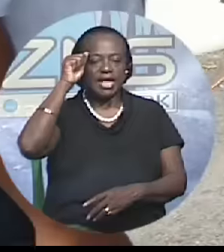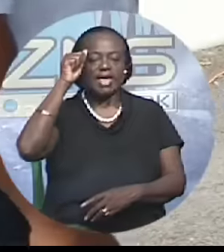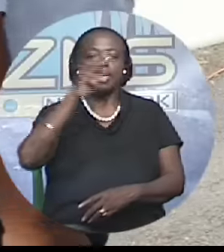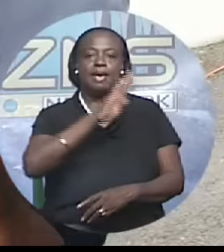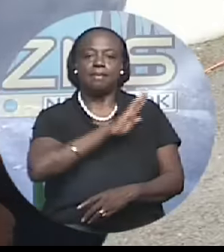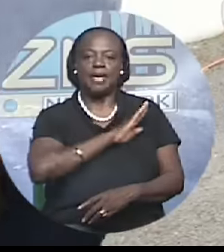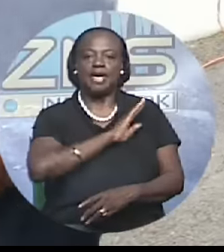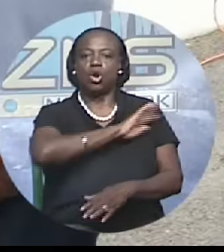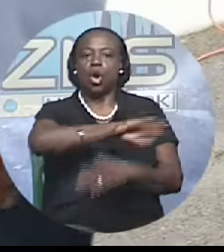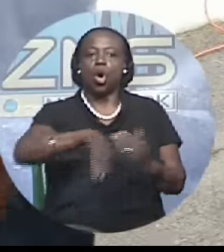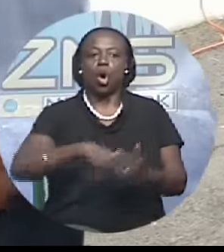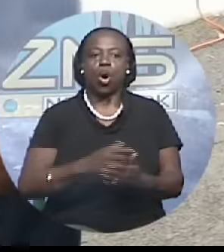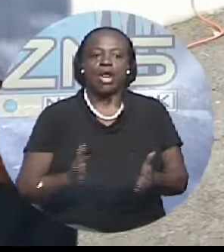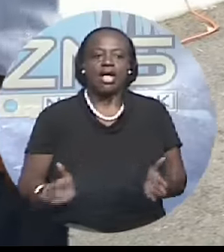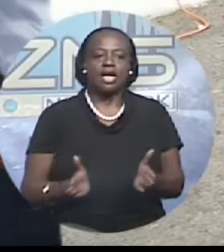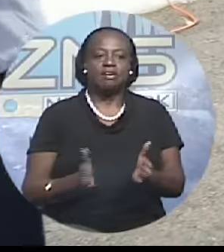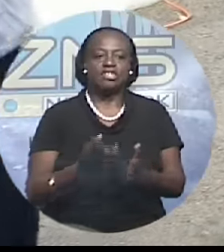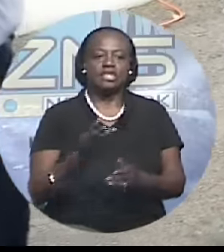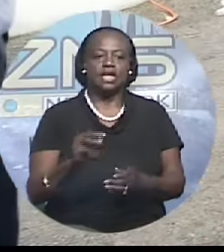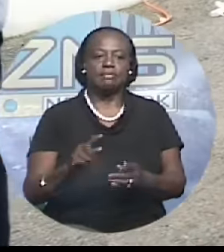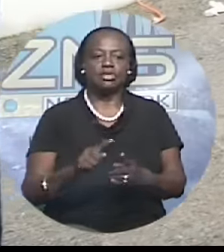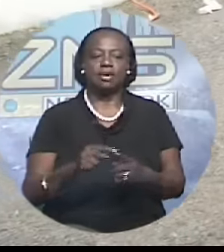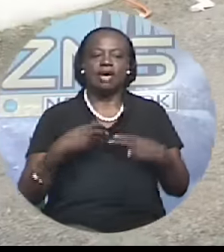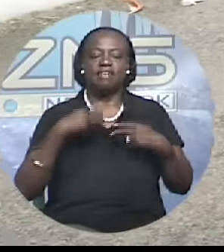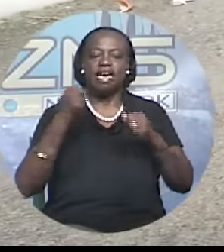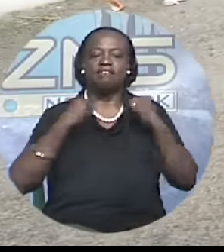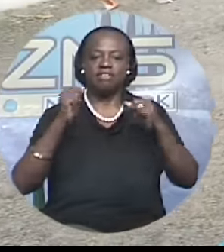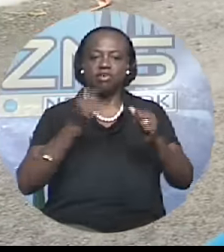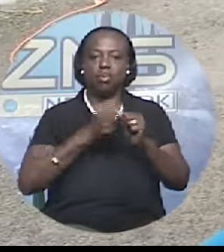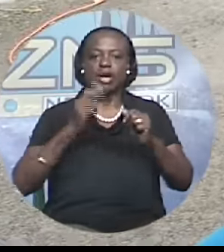of them encouraging everyone to stay fit and active.